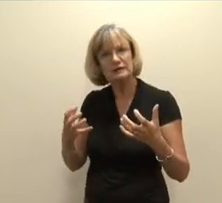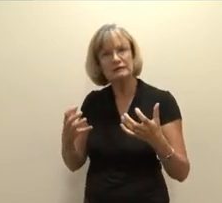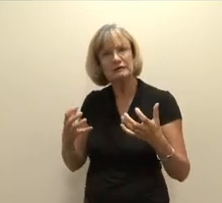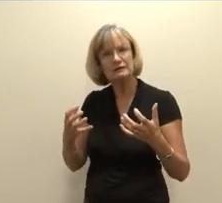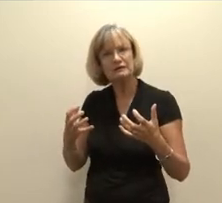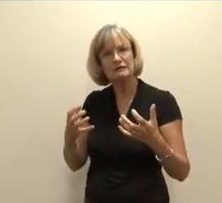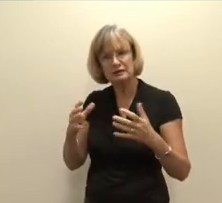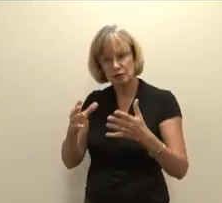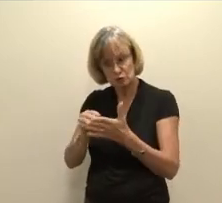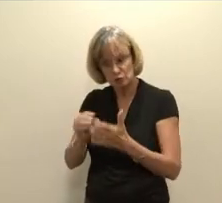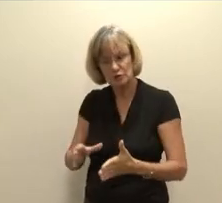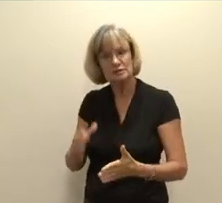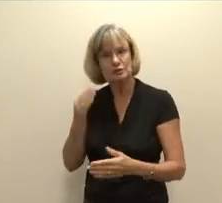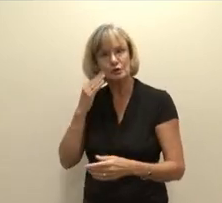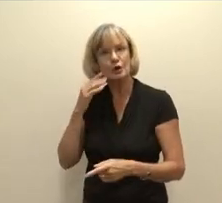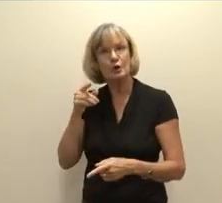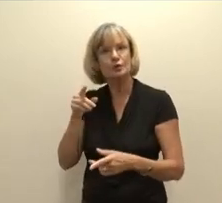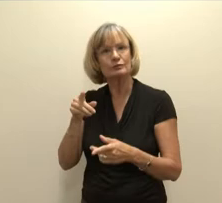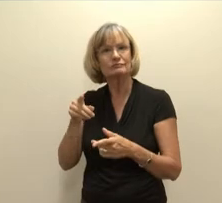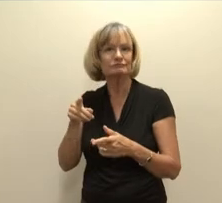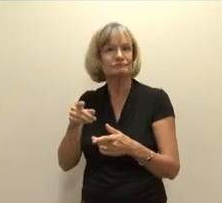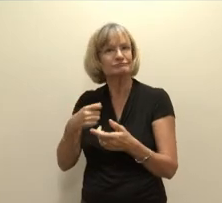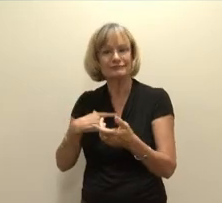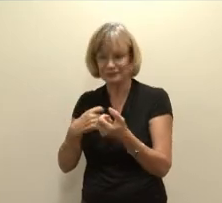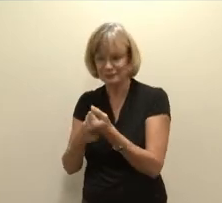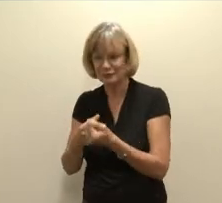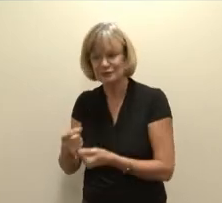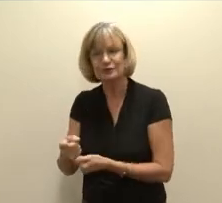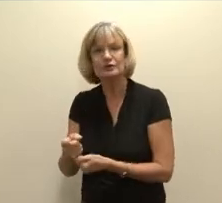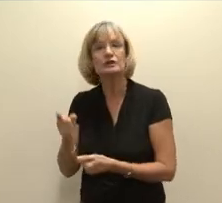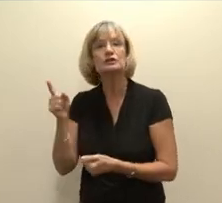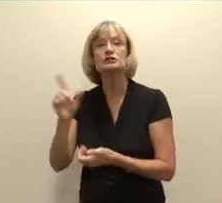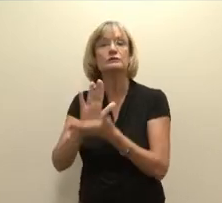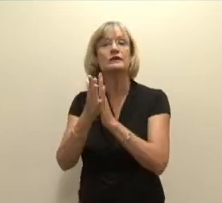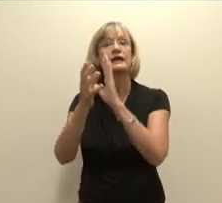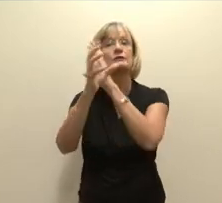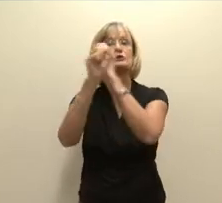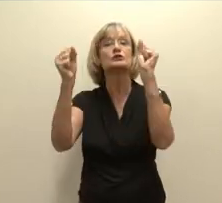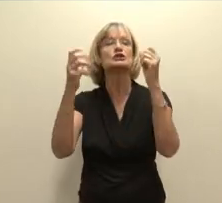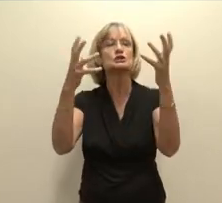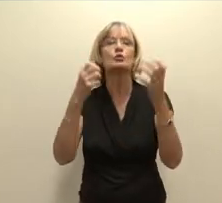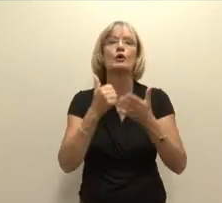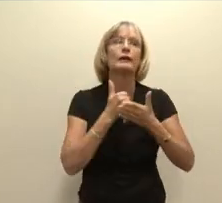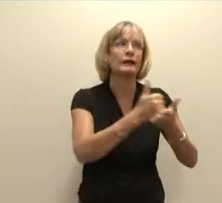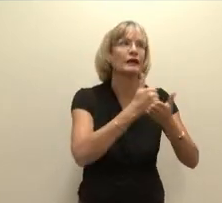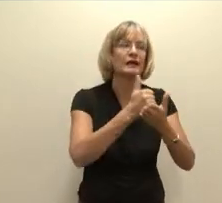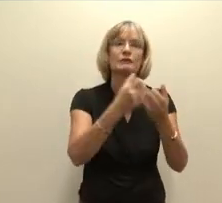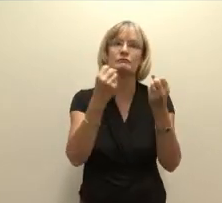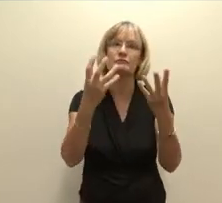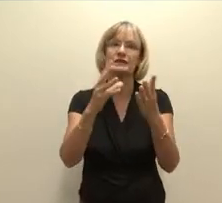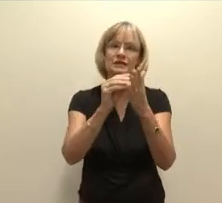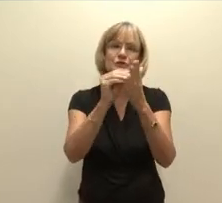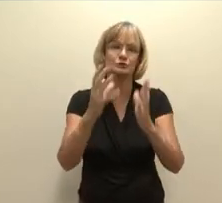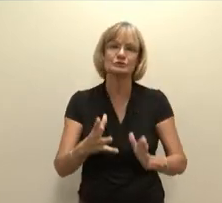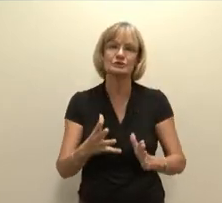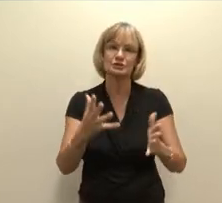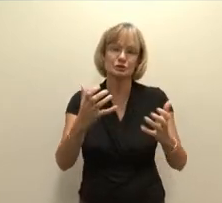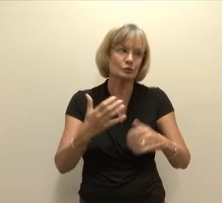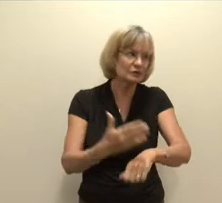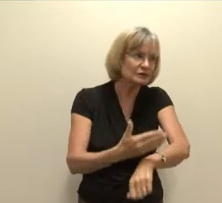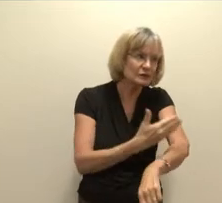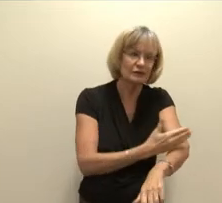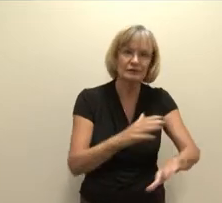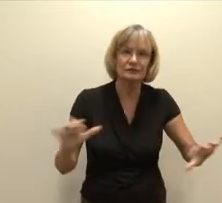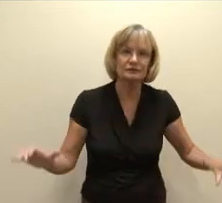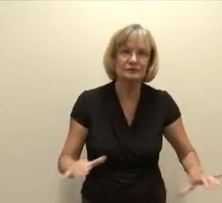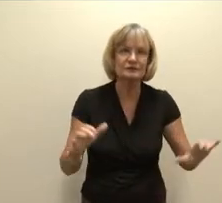superintendent because she wanted to be there for even more students, and she wanted to make a difference. She learned